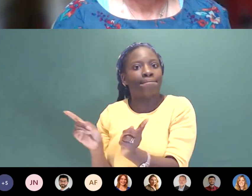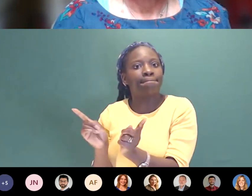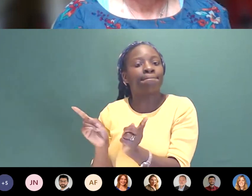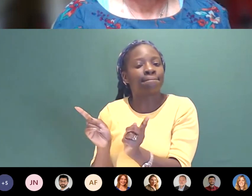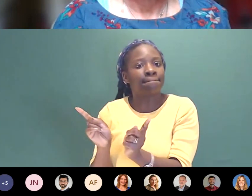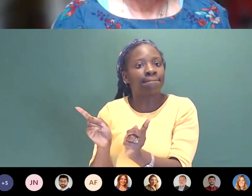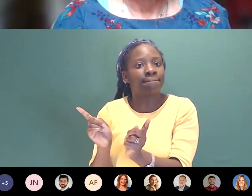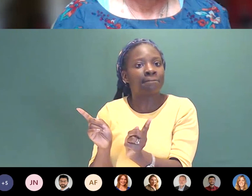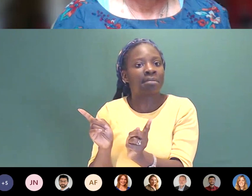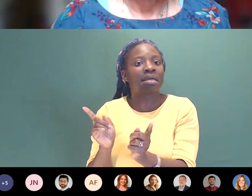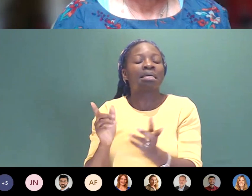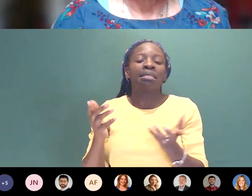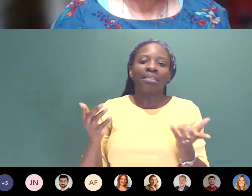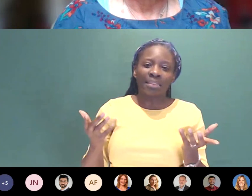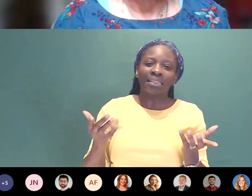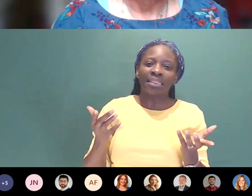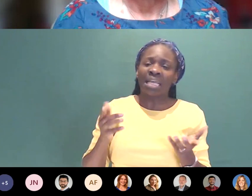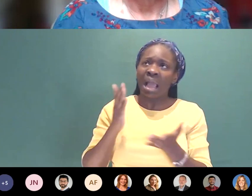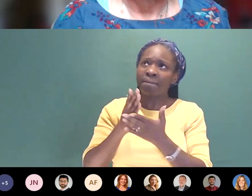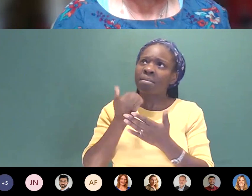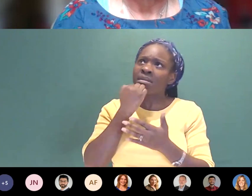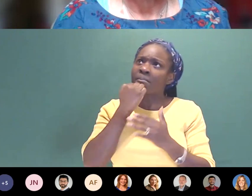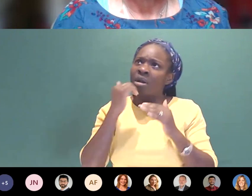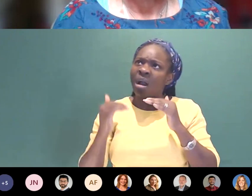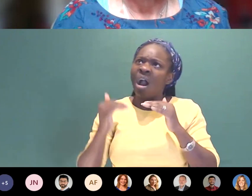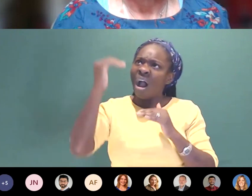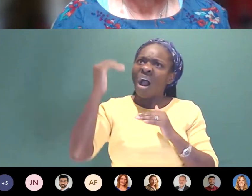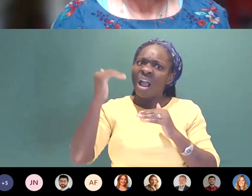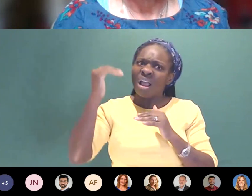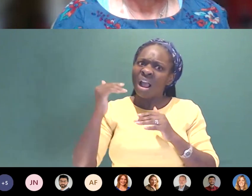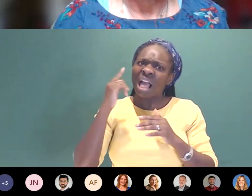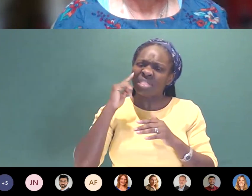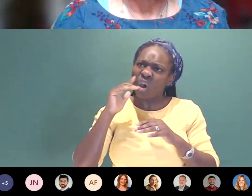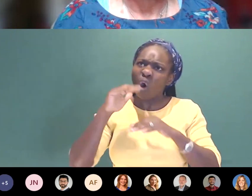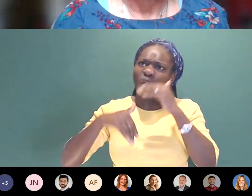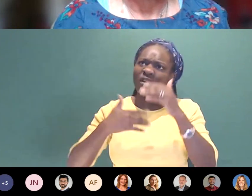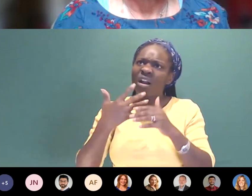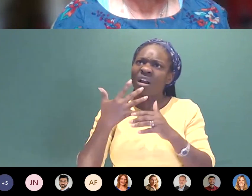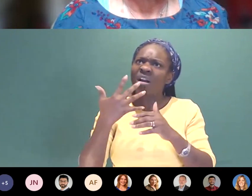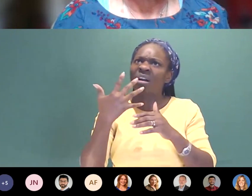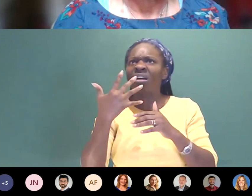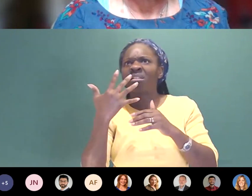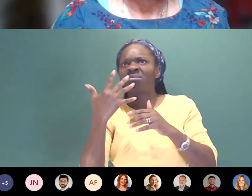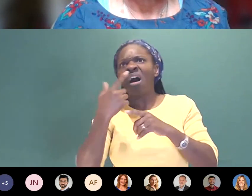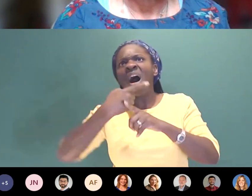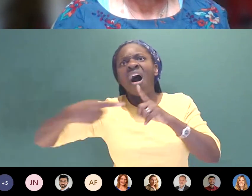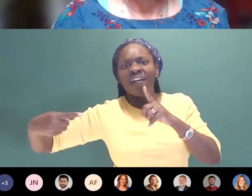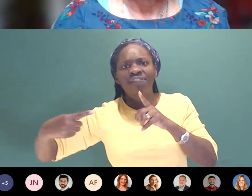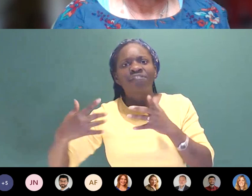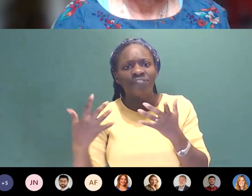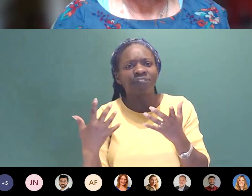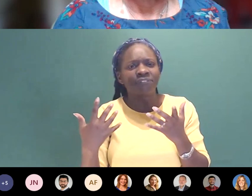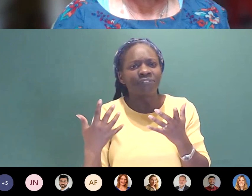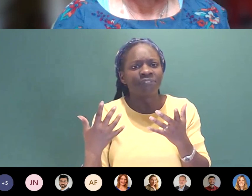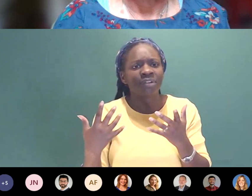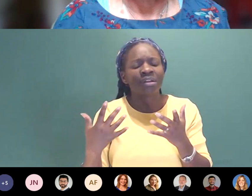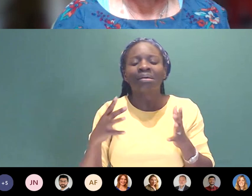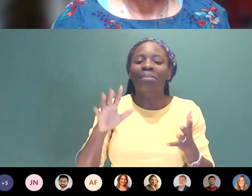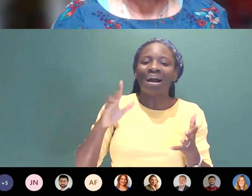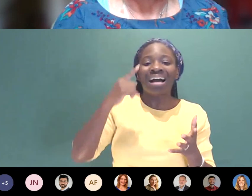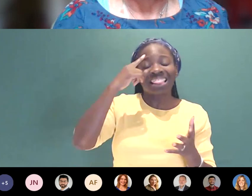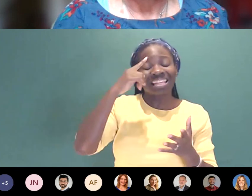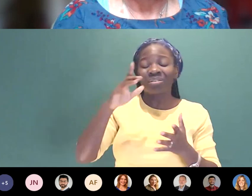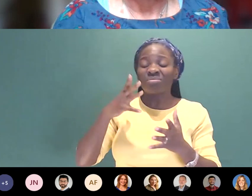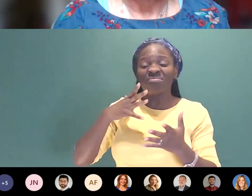But it was high. I mean, it was over half. But it's again, it's a matter of